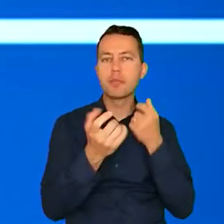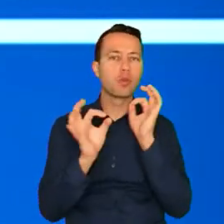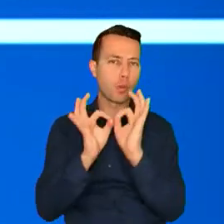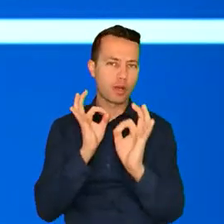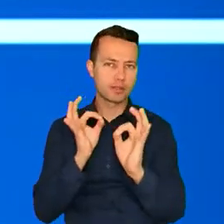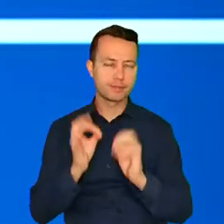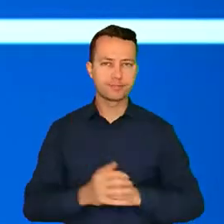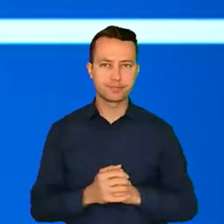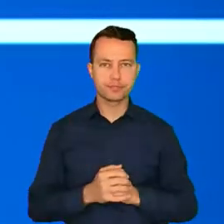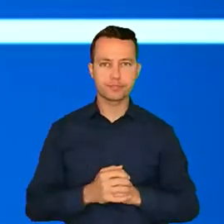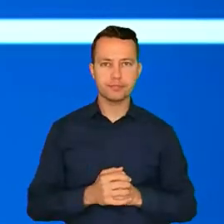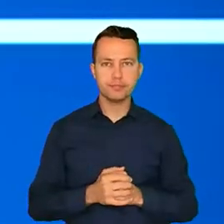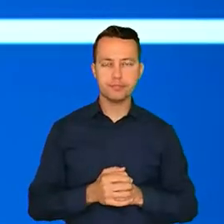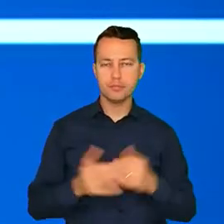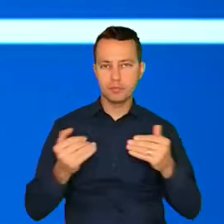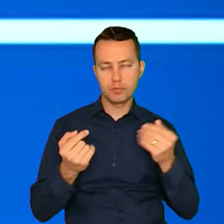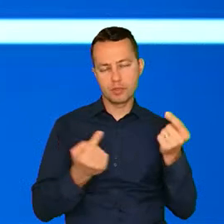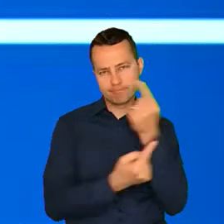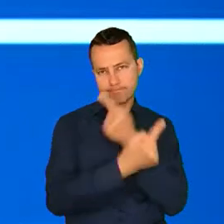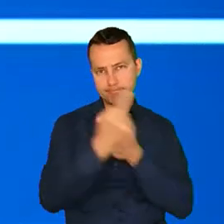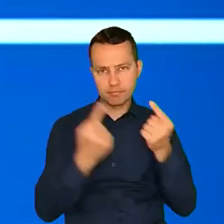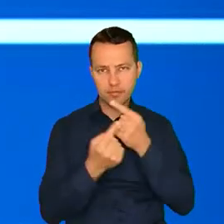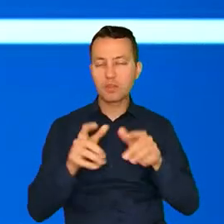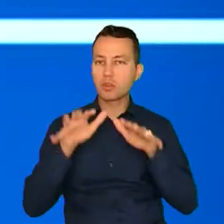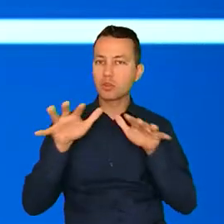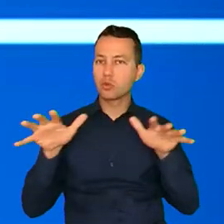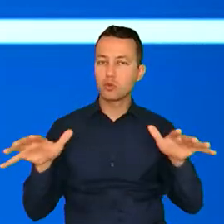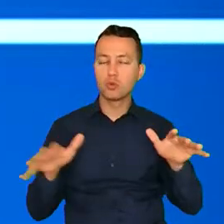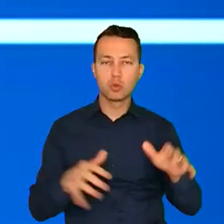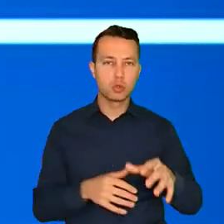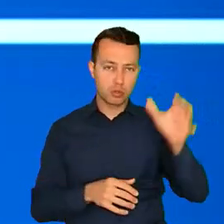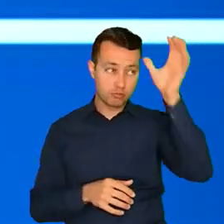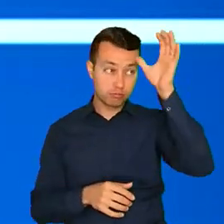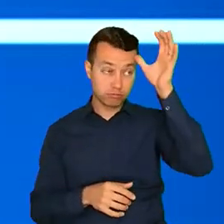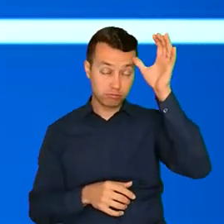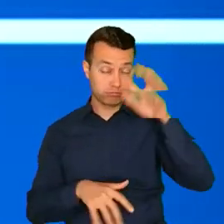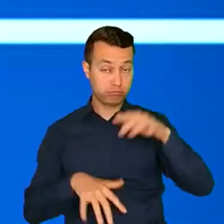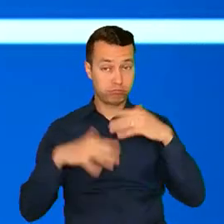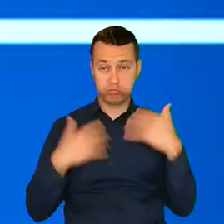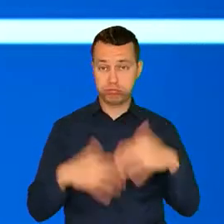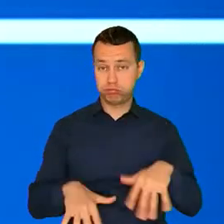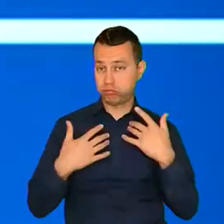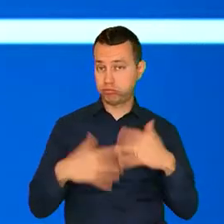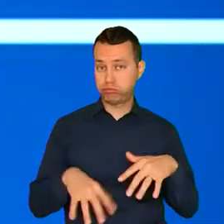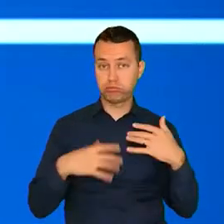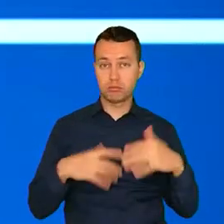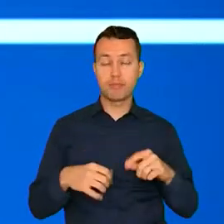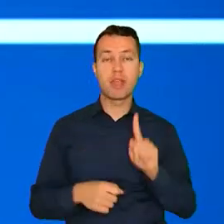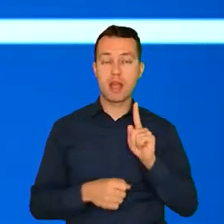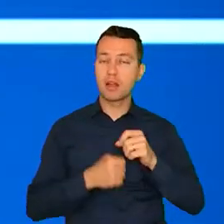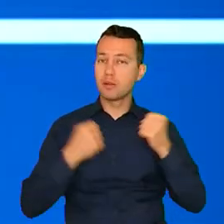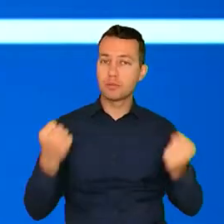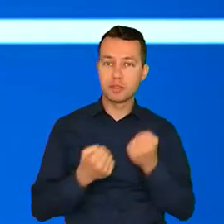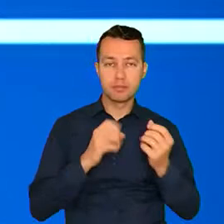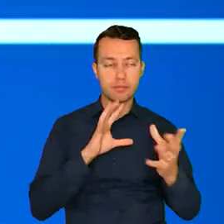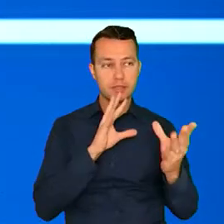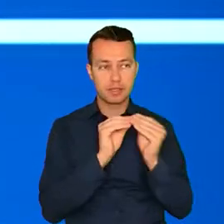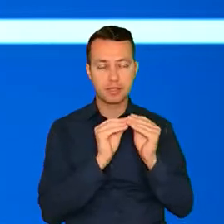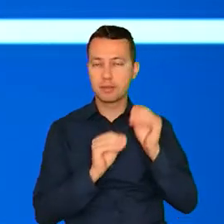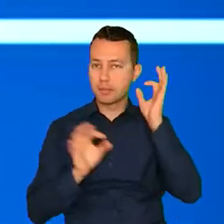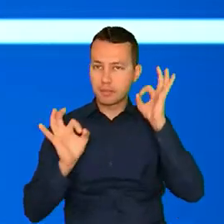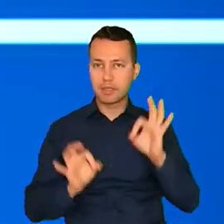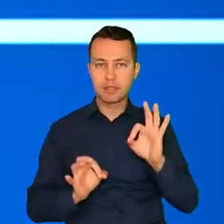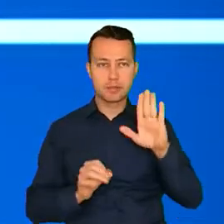because it seems to us that you received a big dose of knowledge. But together, ladies, Ms. Faracik and